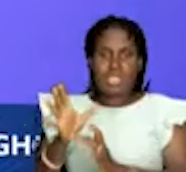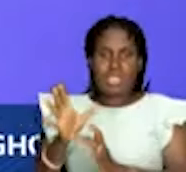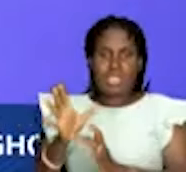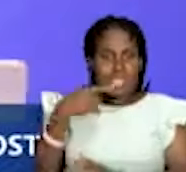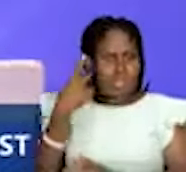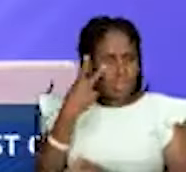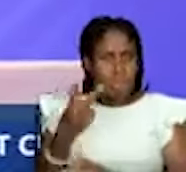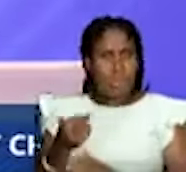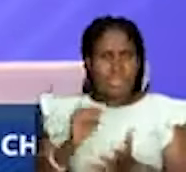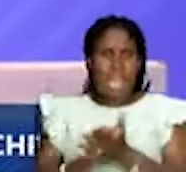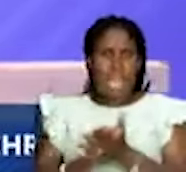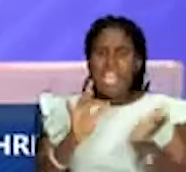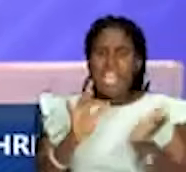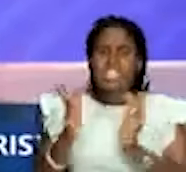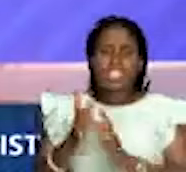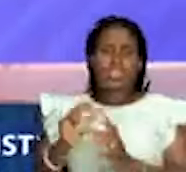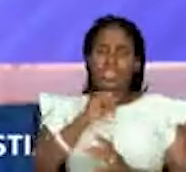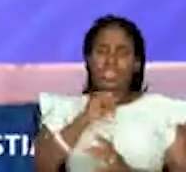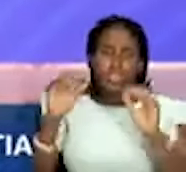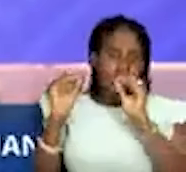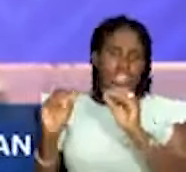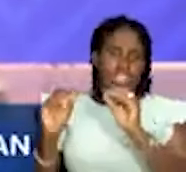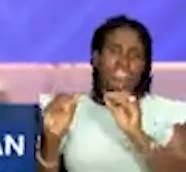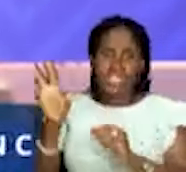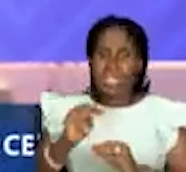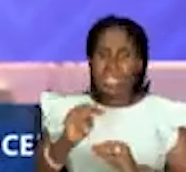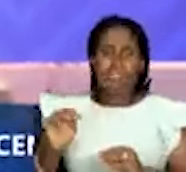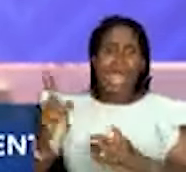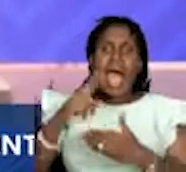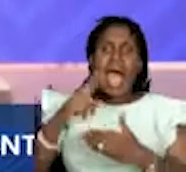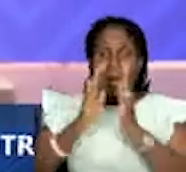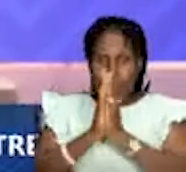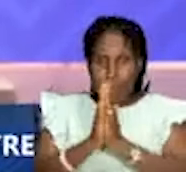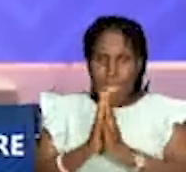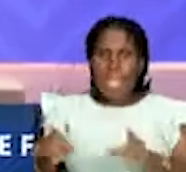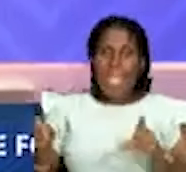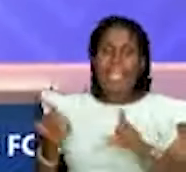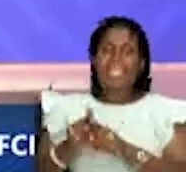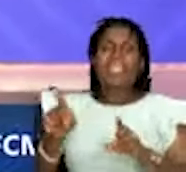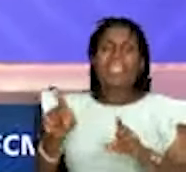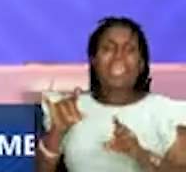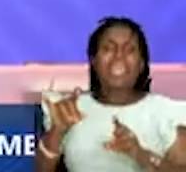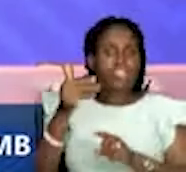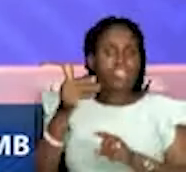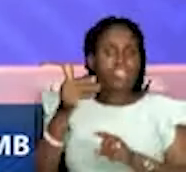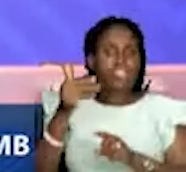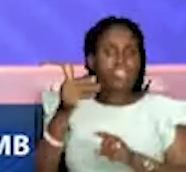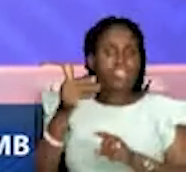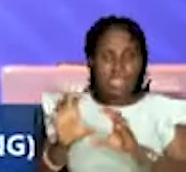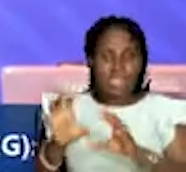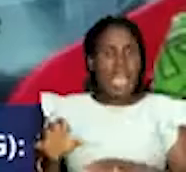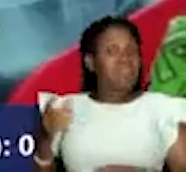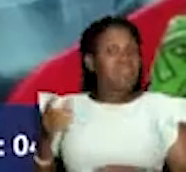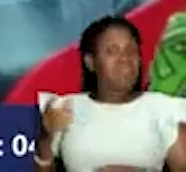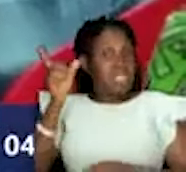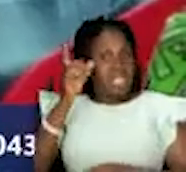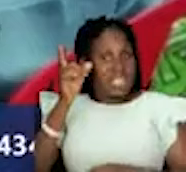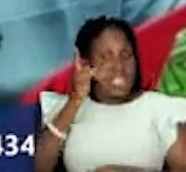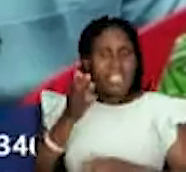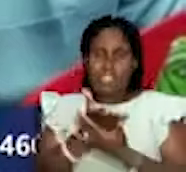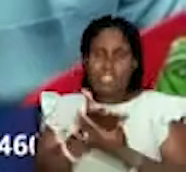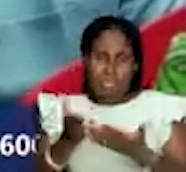seem to be teaching them about prayer like John taught them. And they said, listen, there's something about the way we pray, we're not getting results. He said, teach